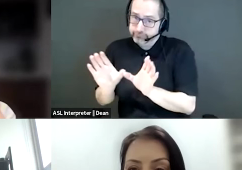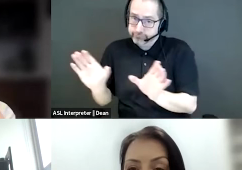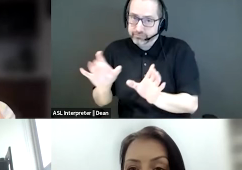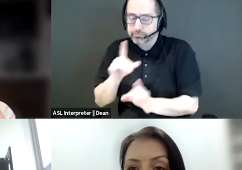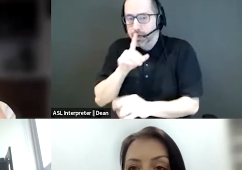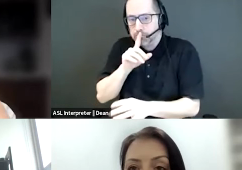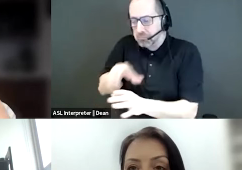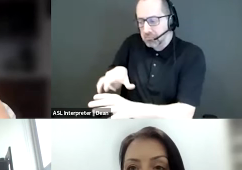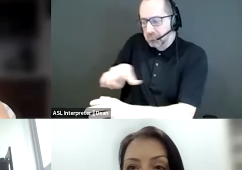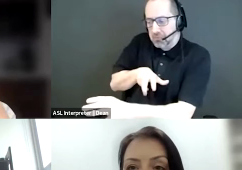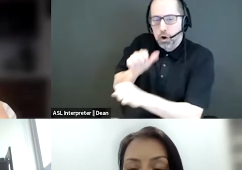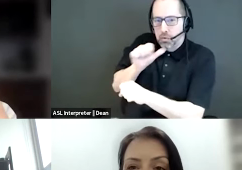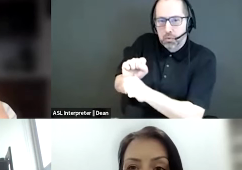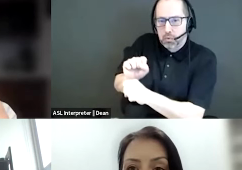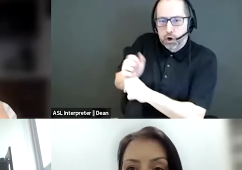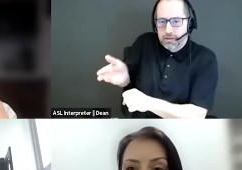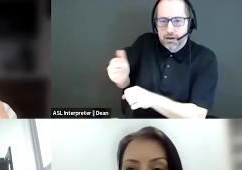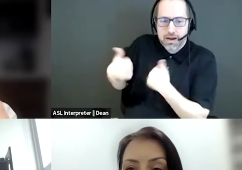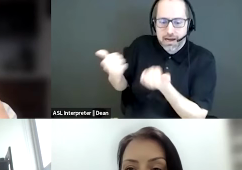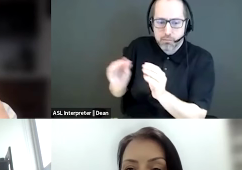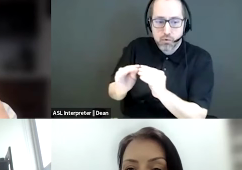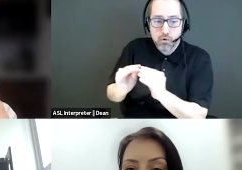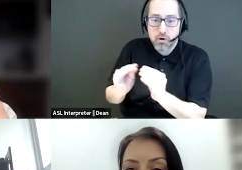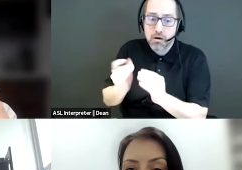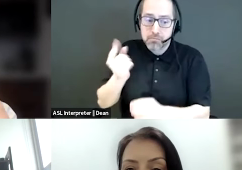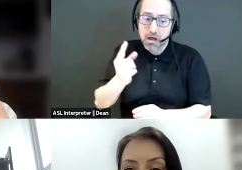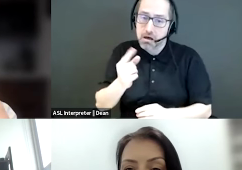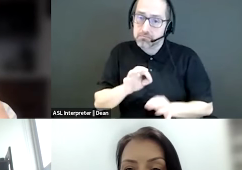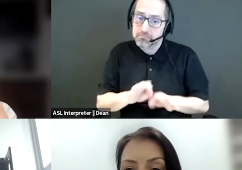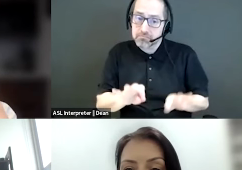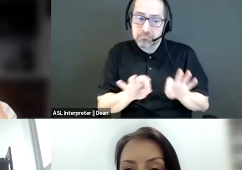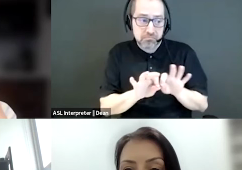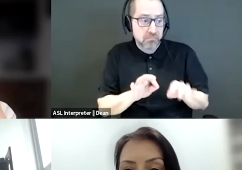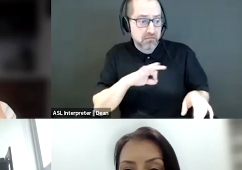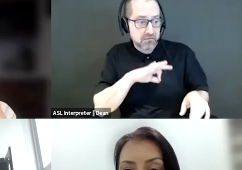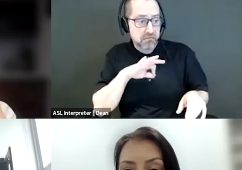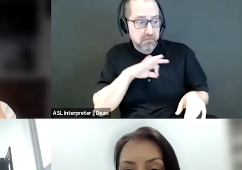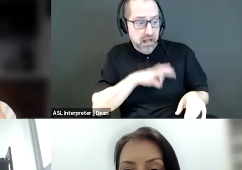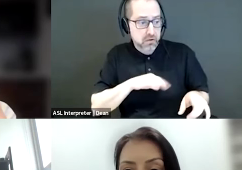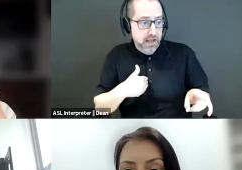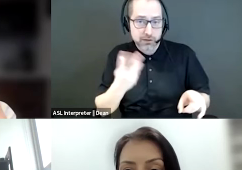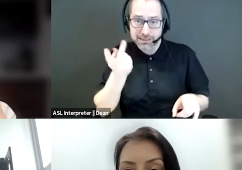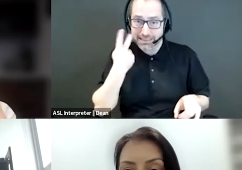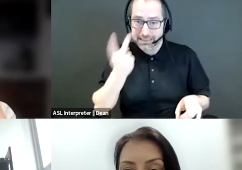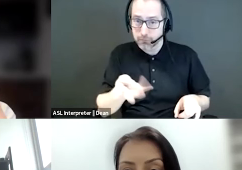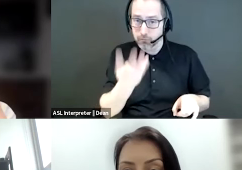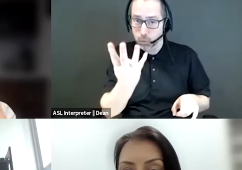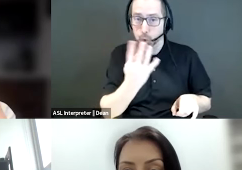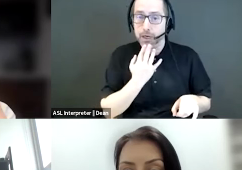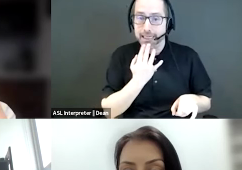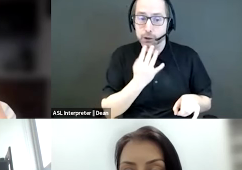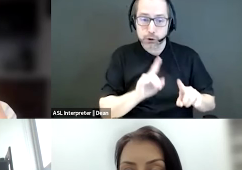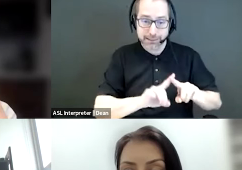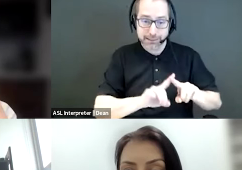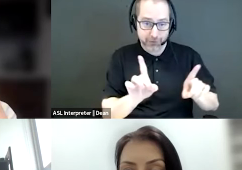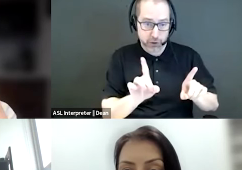have taken it. It is valuable. So you can see that there's 4 different colors. So that's why it's sometimes called the what are your